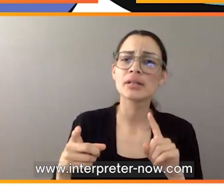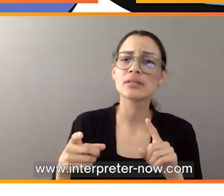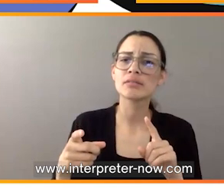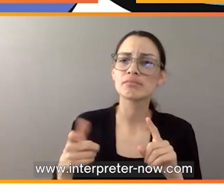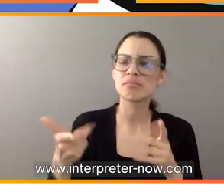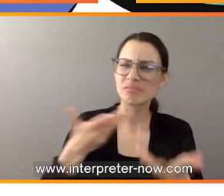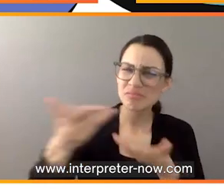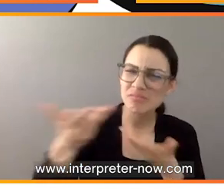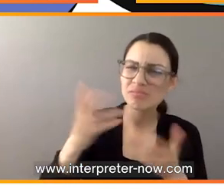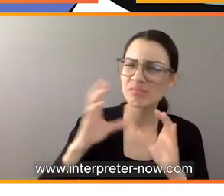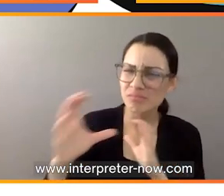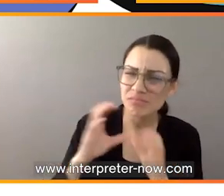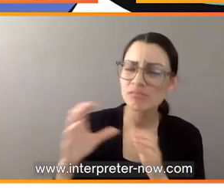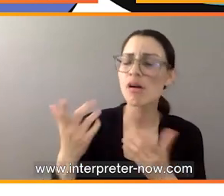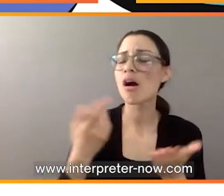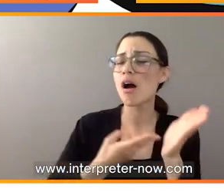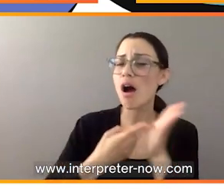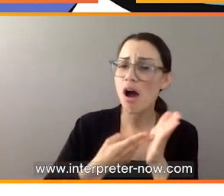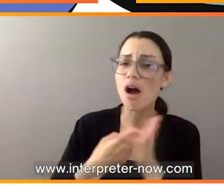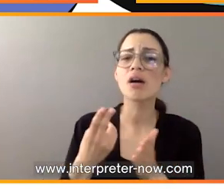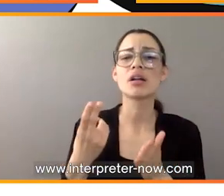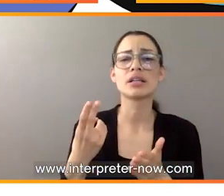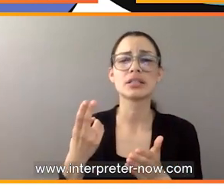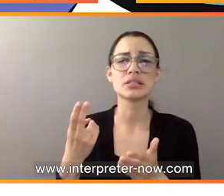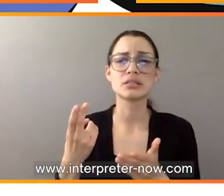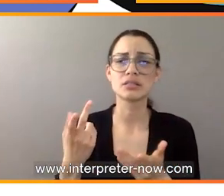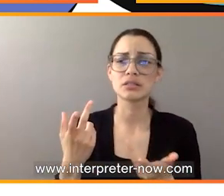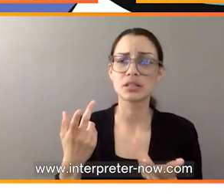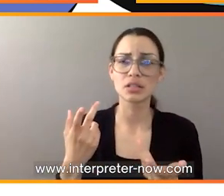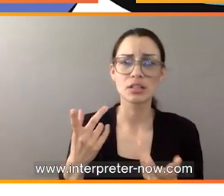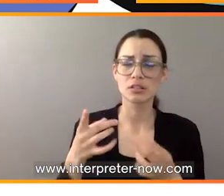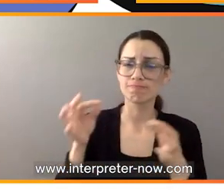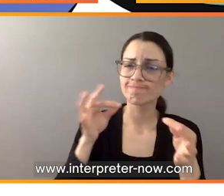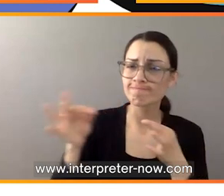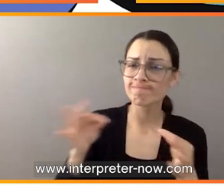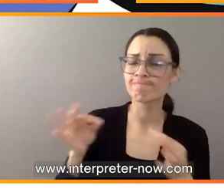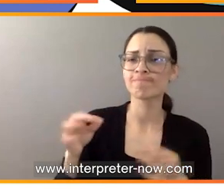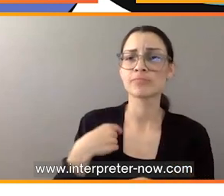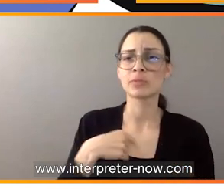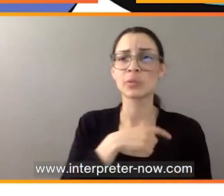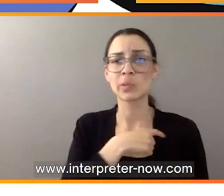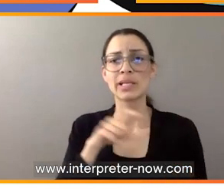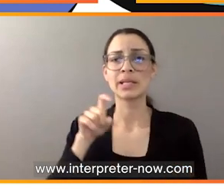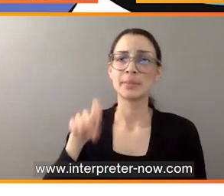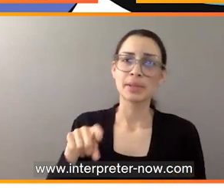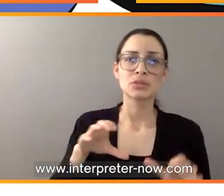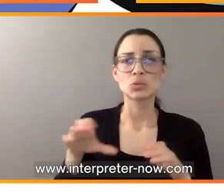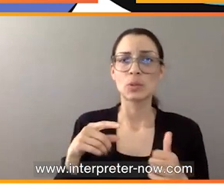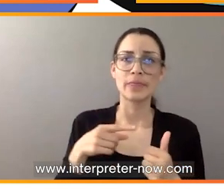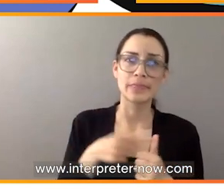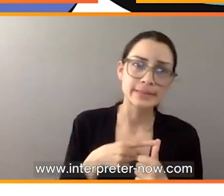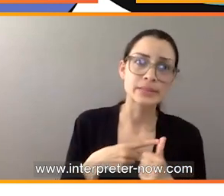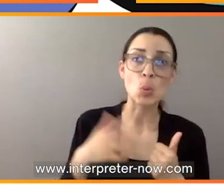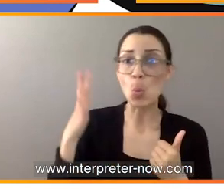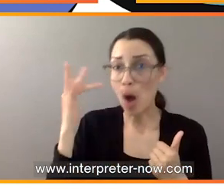around the why we are doing this. As leaders, we have made this decision to X, and here's why we are doing X,